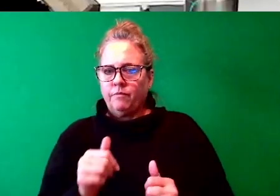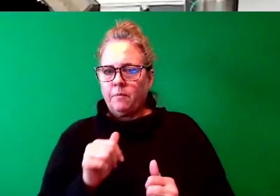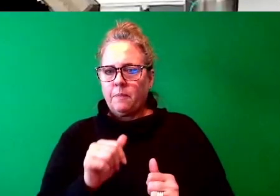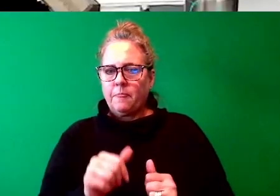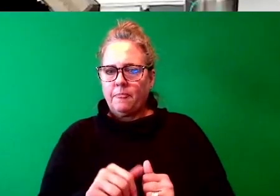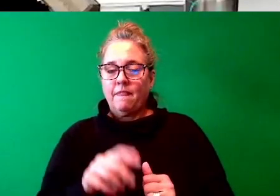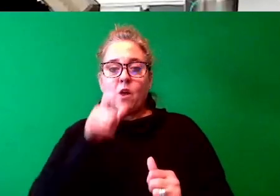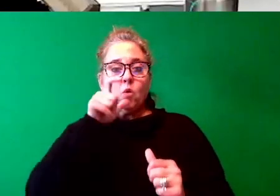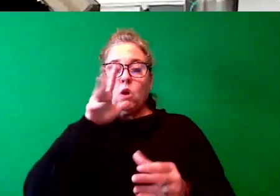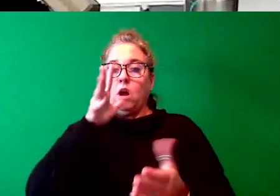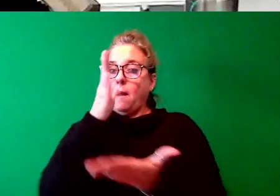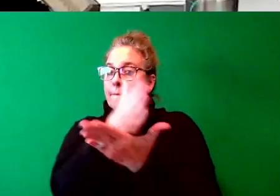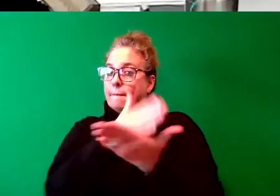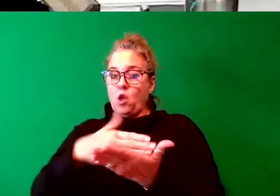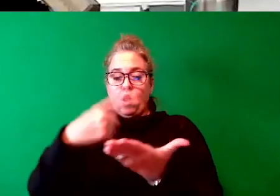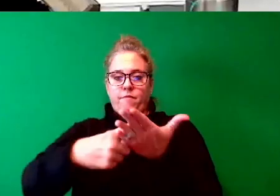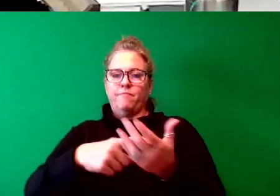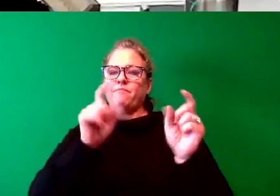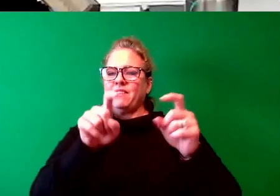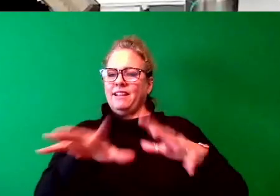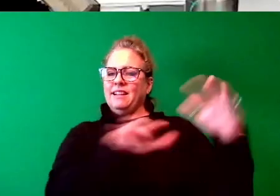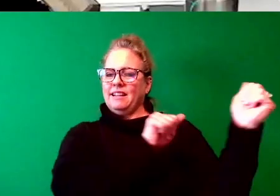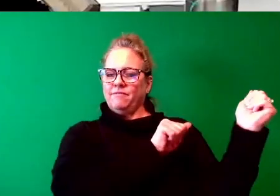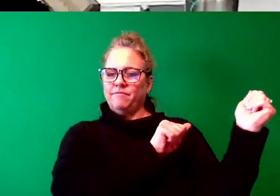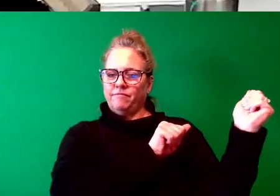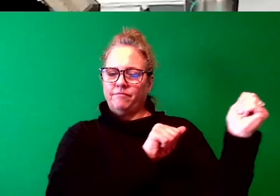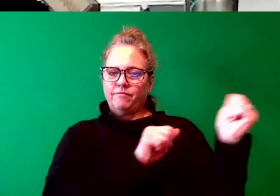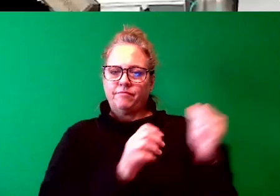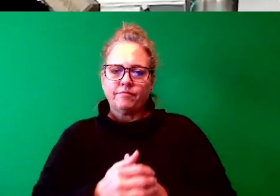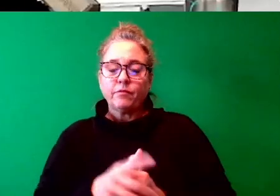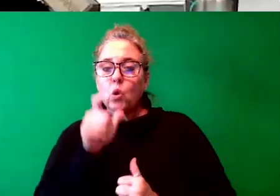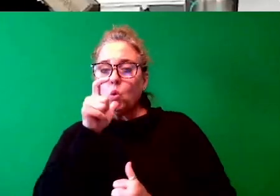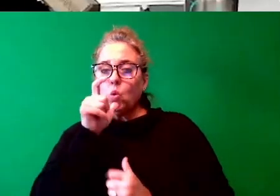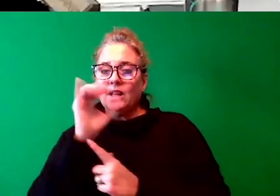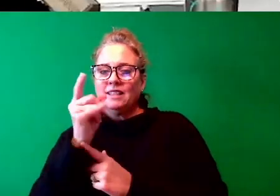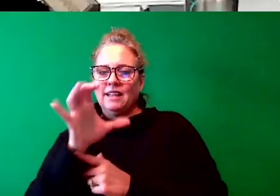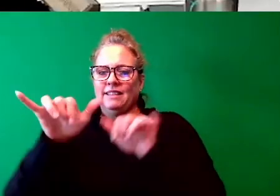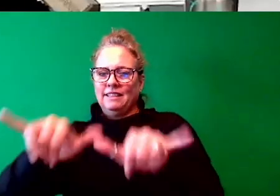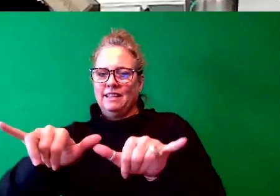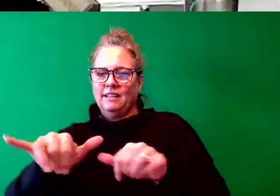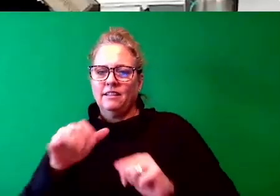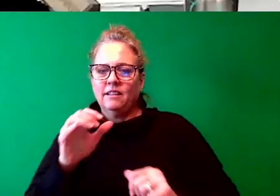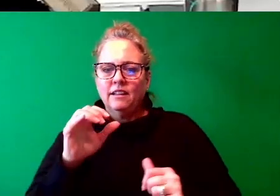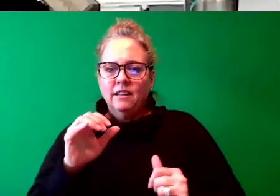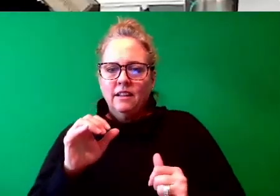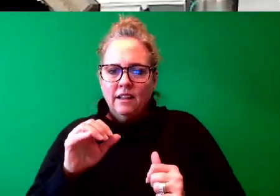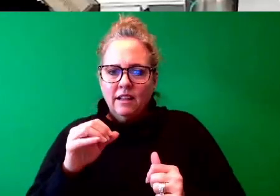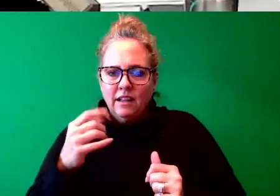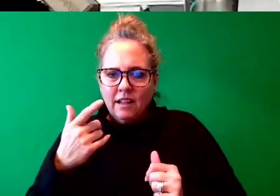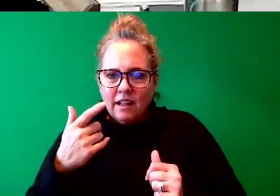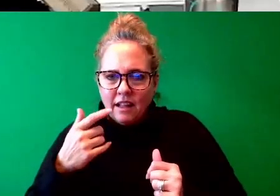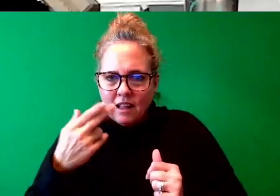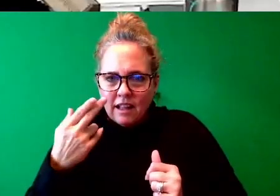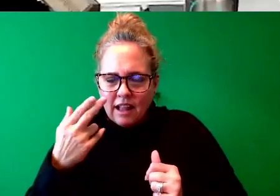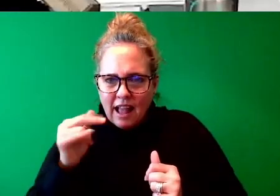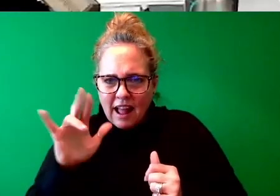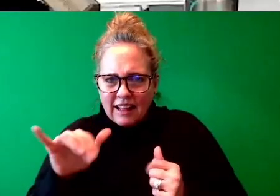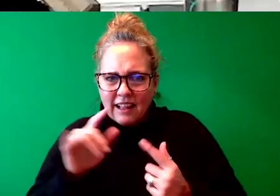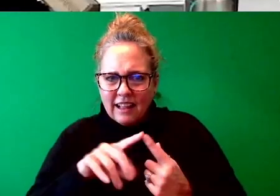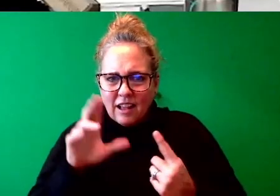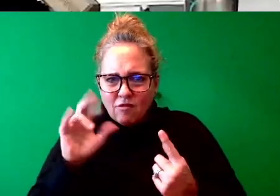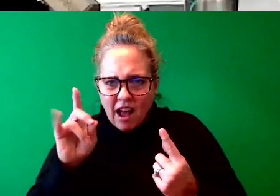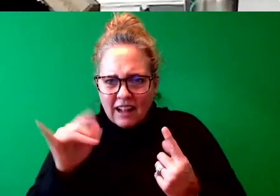that's the majority of y'all. Fadi is welcome, Haley is welcome, and Dr. Johnson will stay.